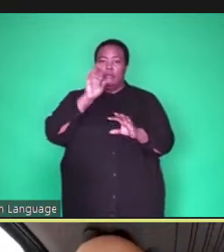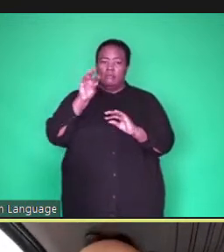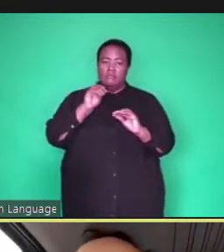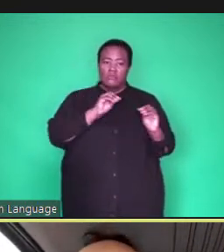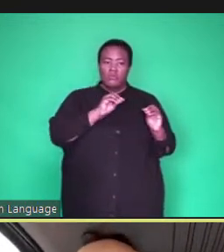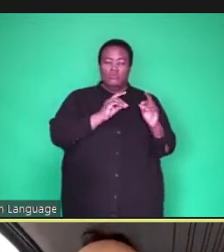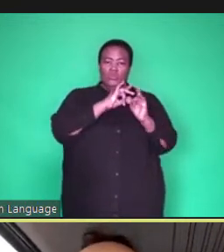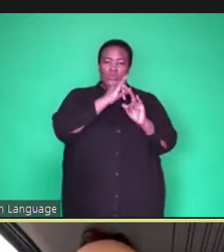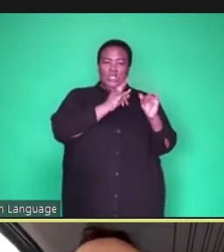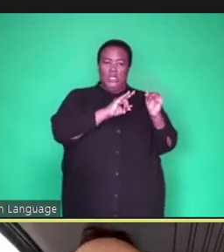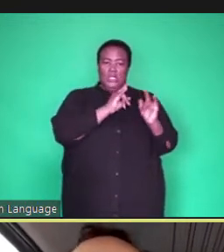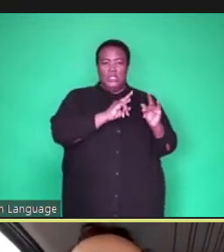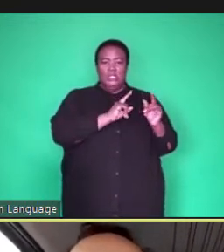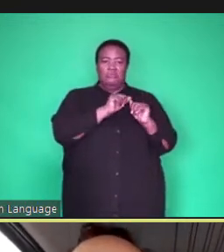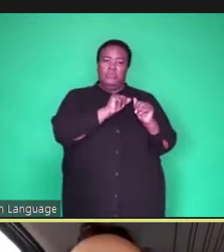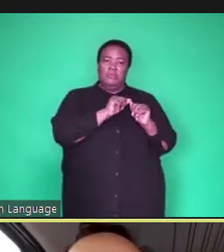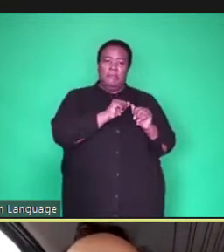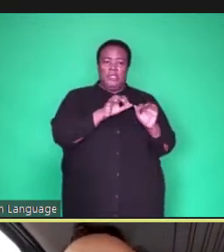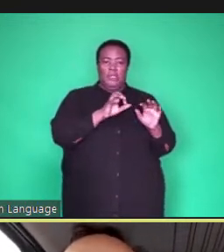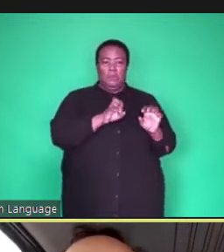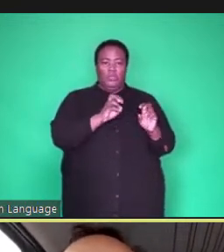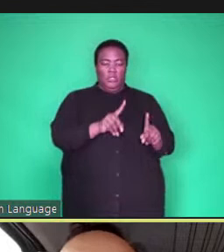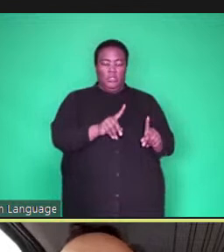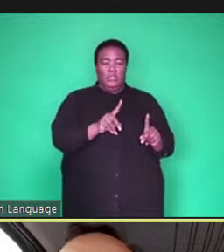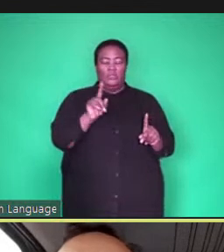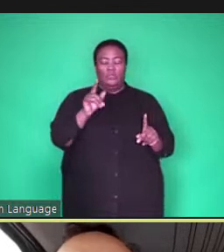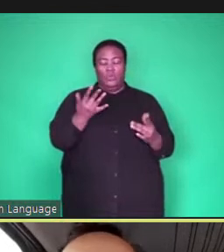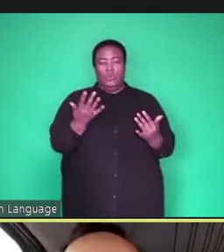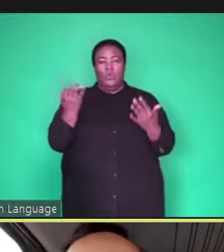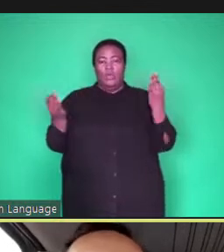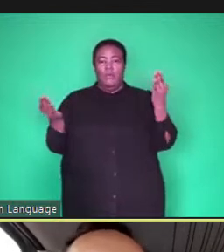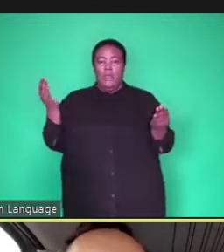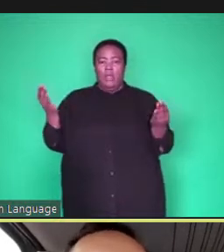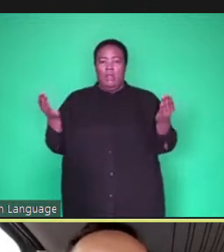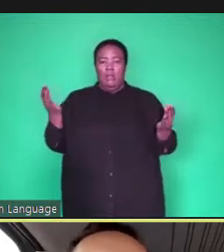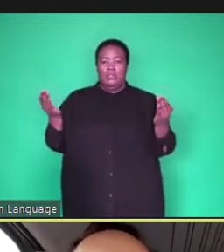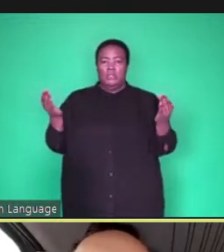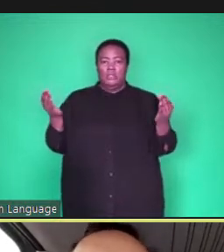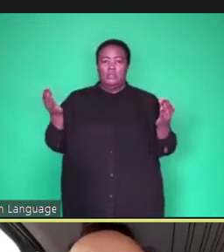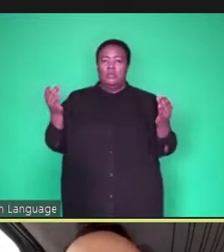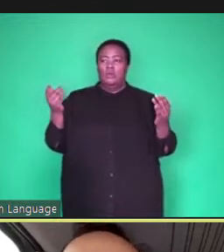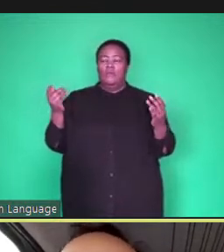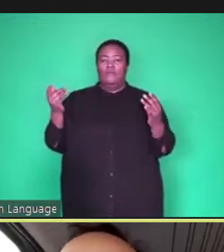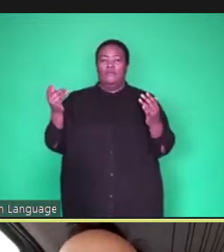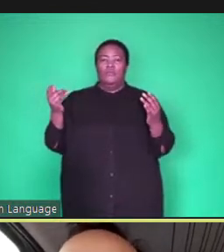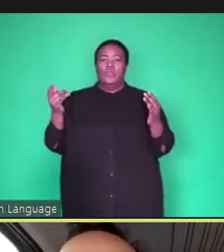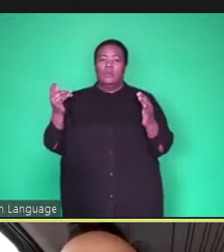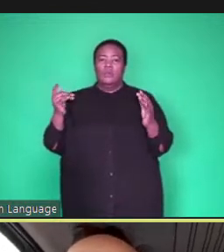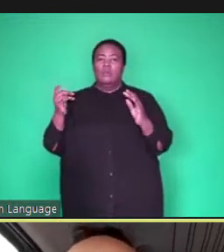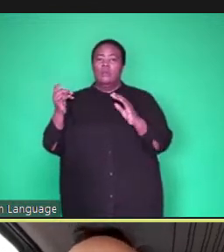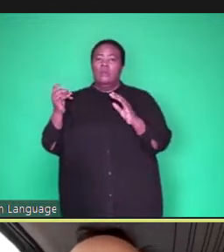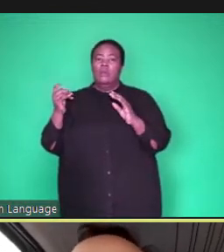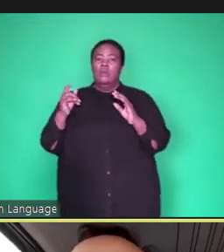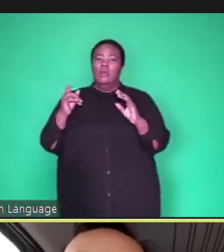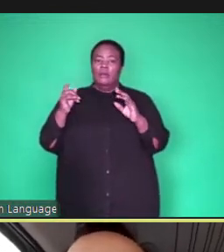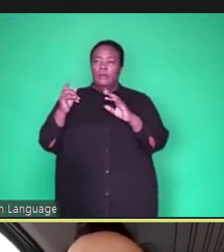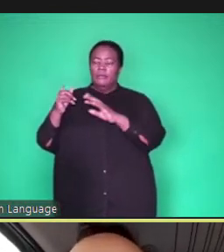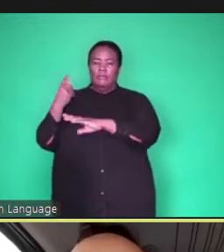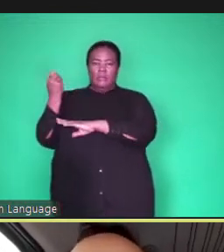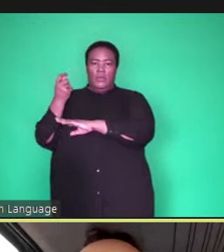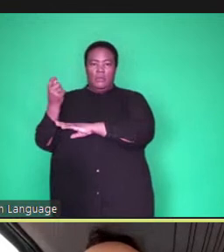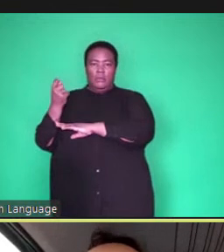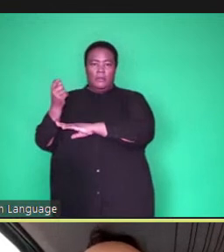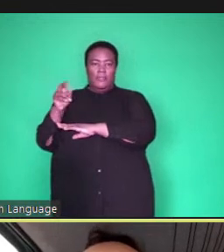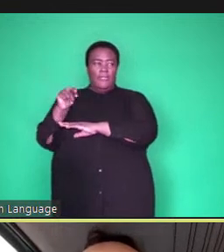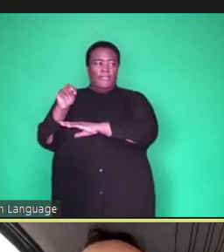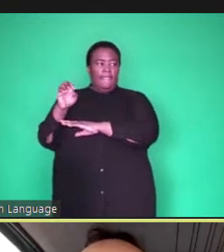mainly the balance between rural-urban migration and urban-rural migration. So the net